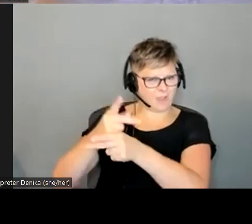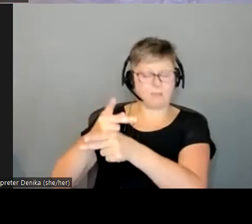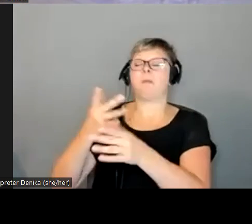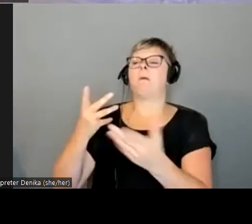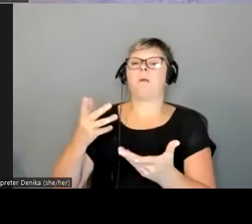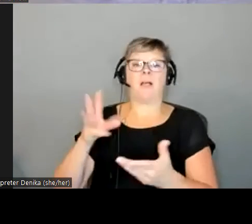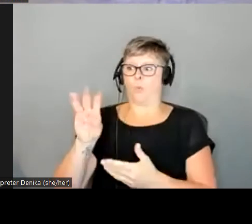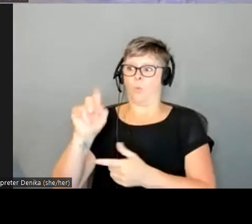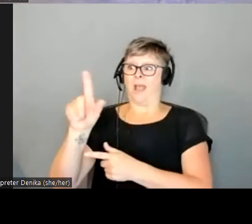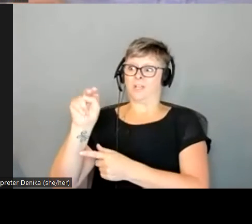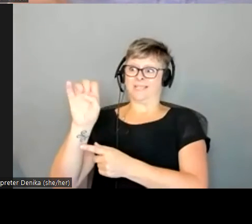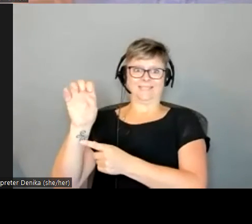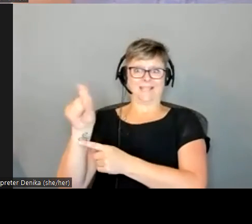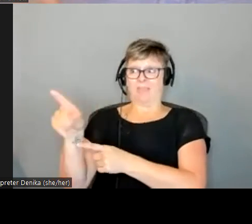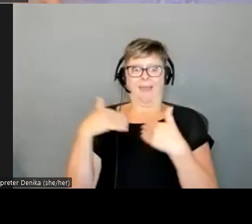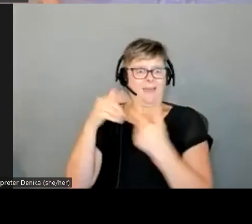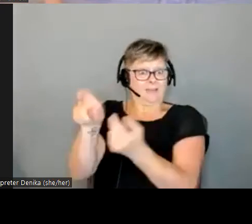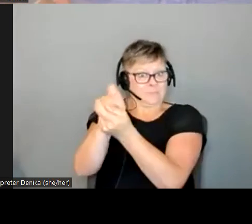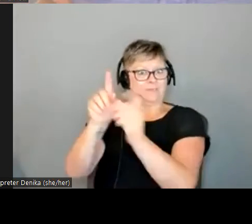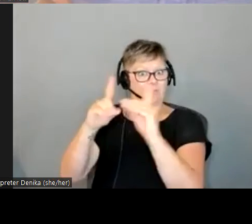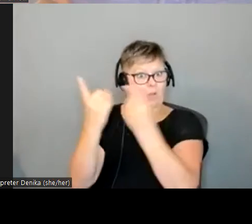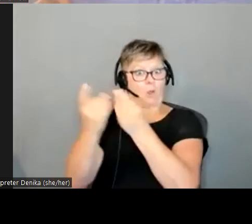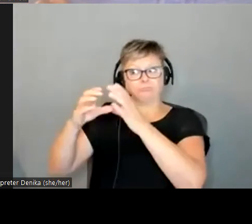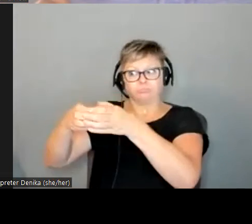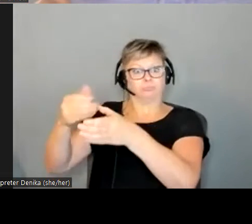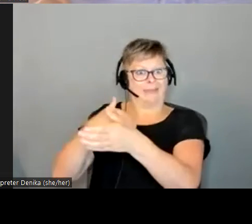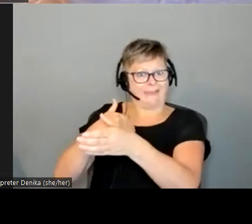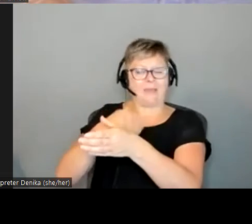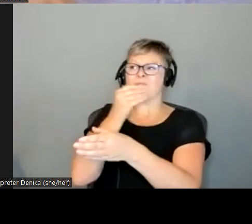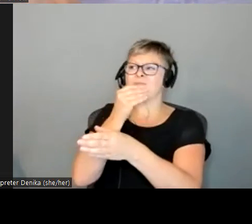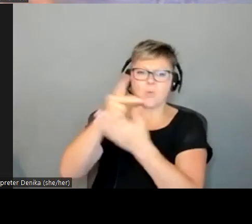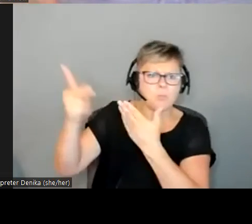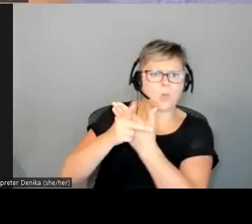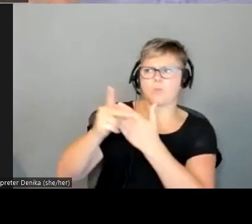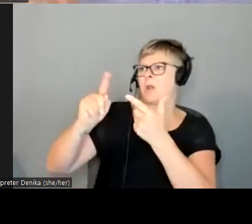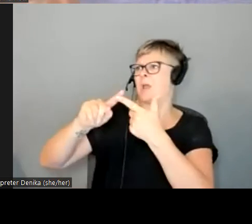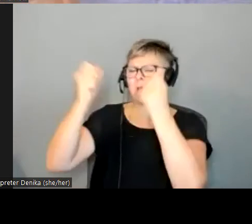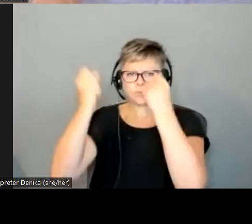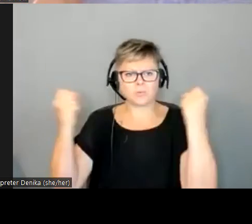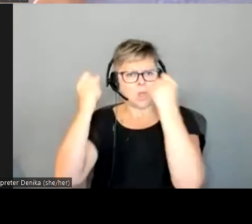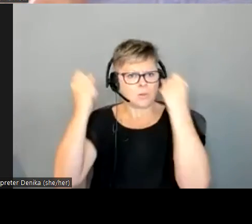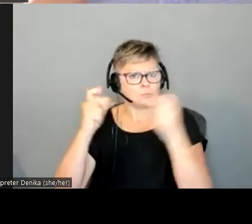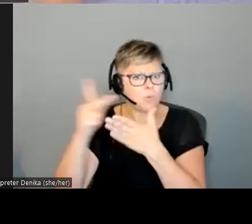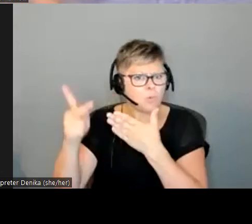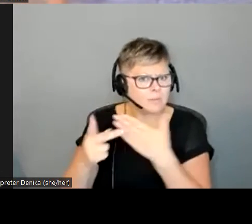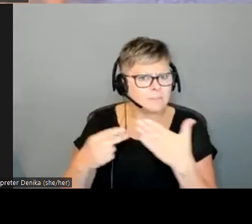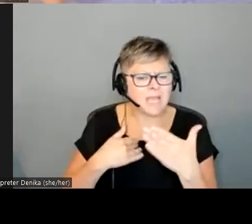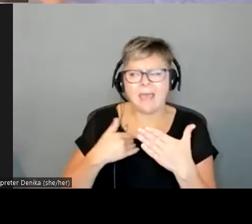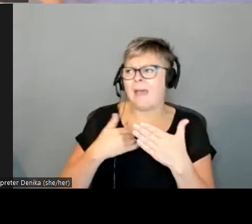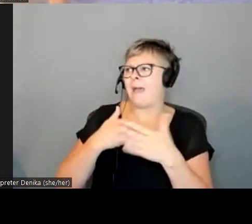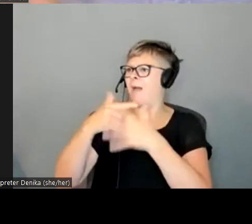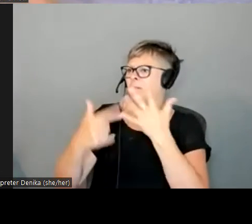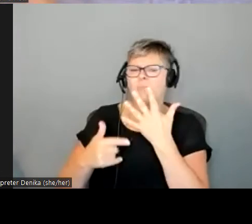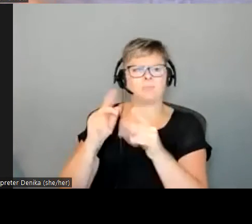and that was their goal: go out there, have programs, food programs, exercise programs, try to